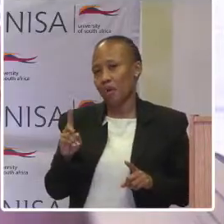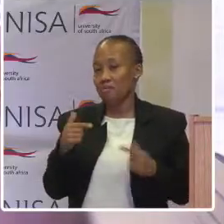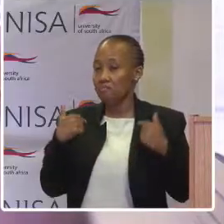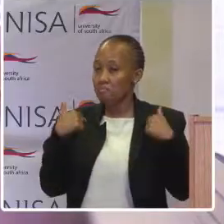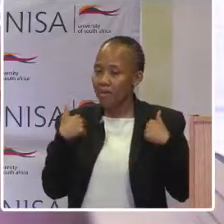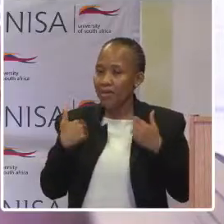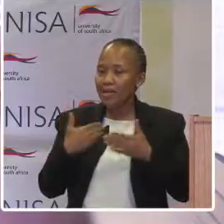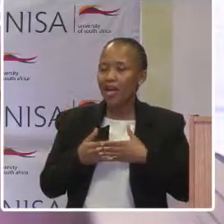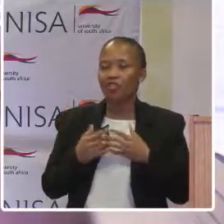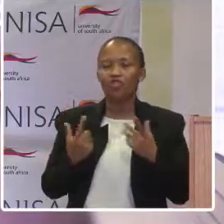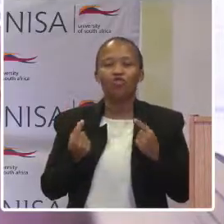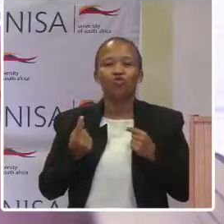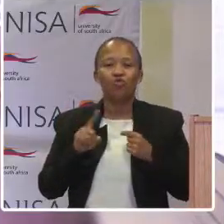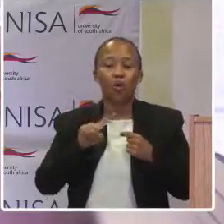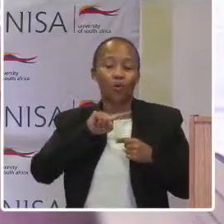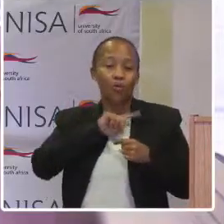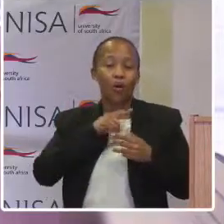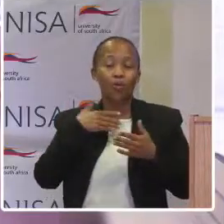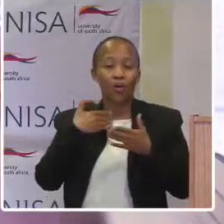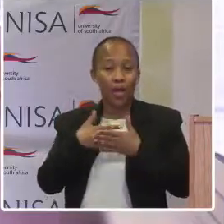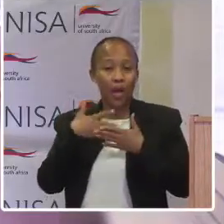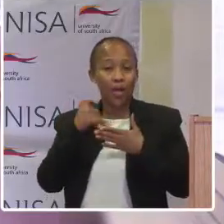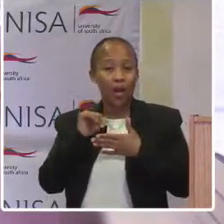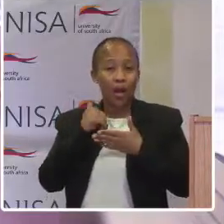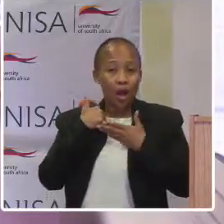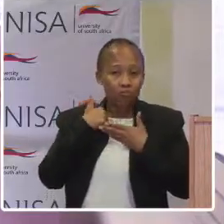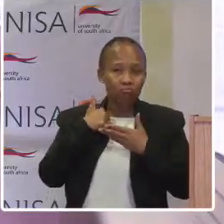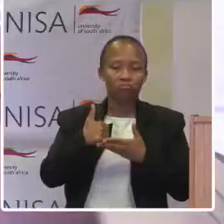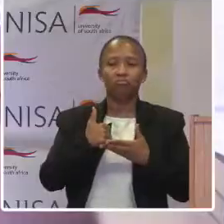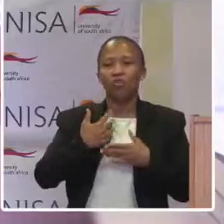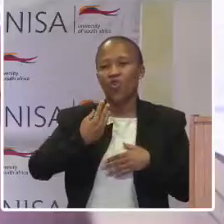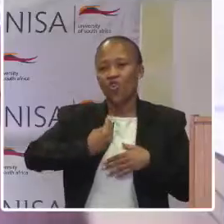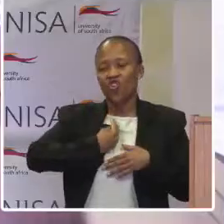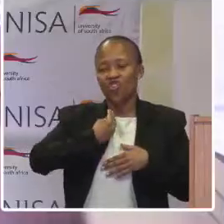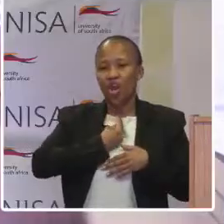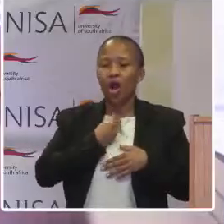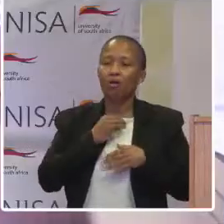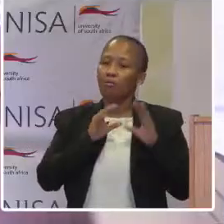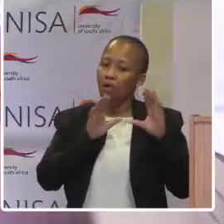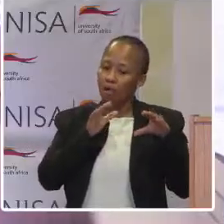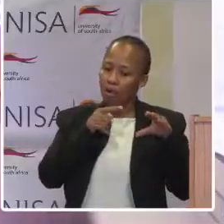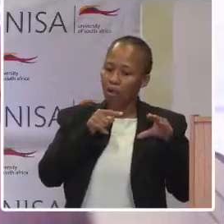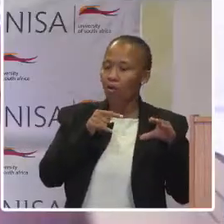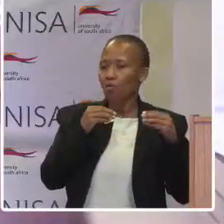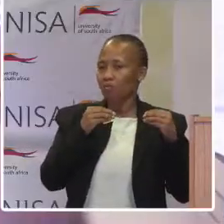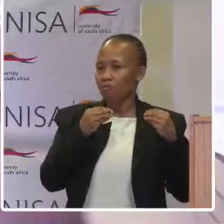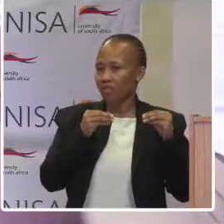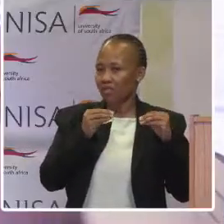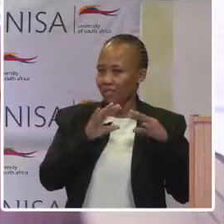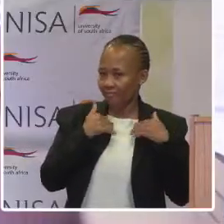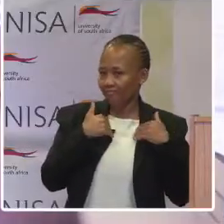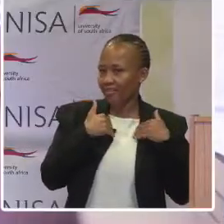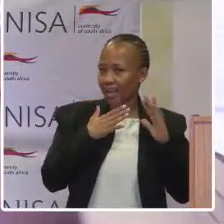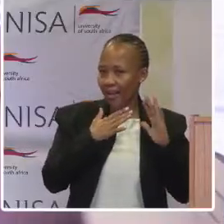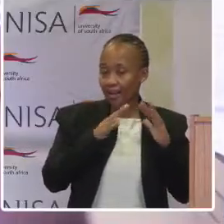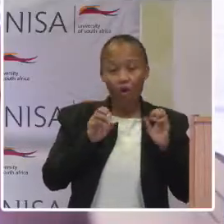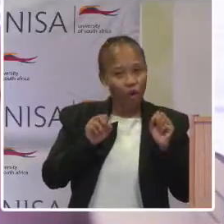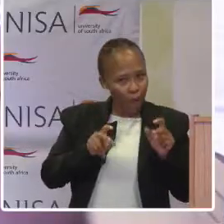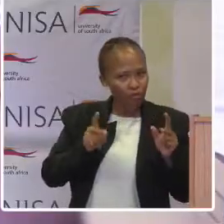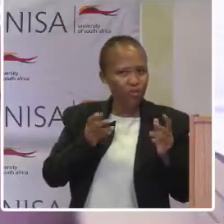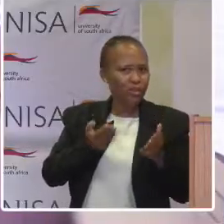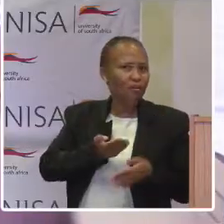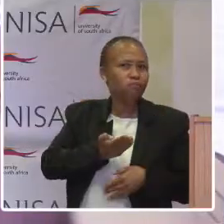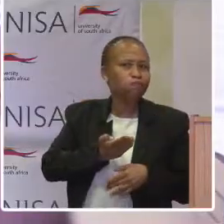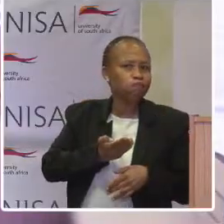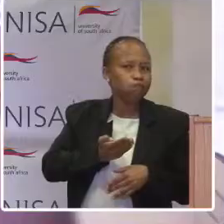order to assist all these young and upcoming startups. So it is an opportunity. Go have a look